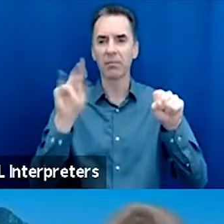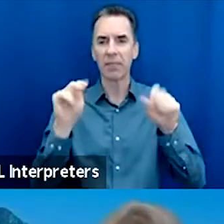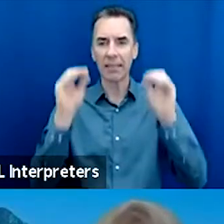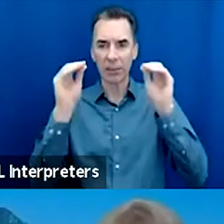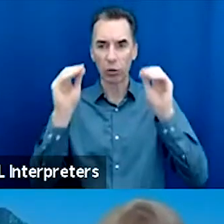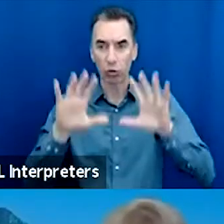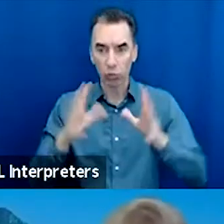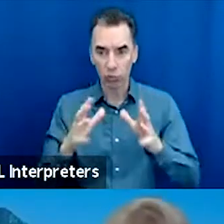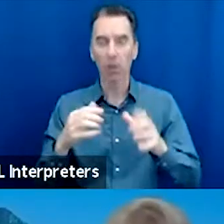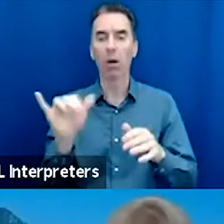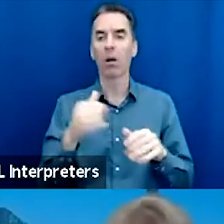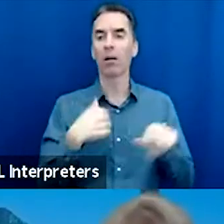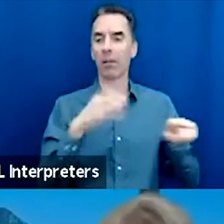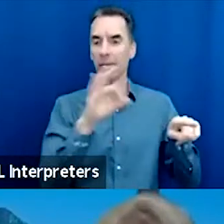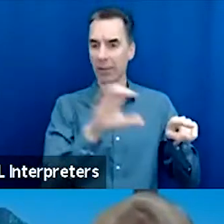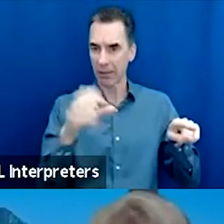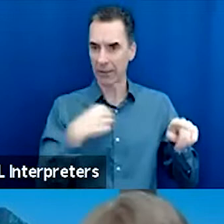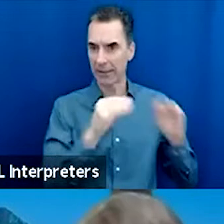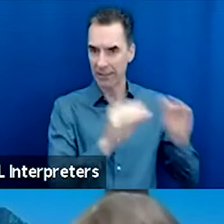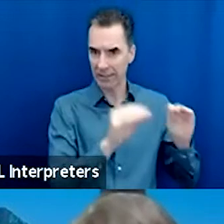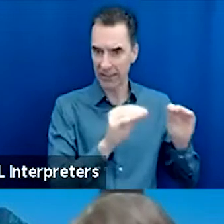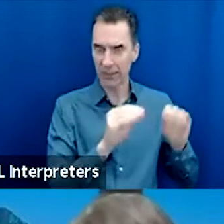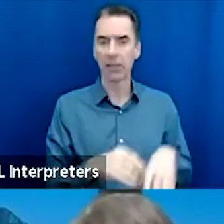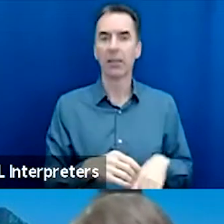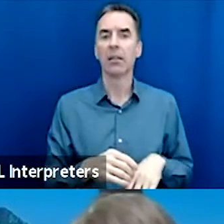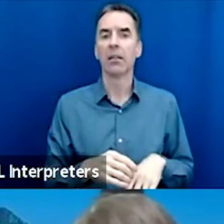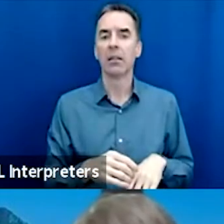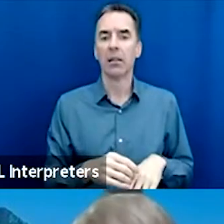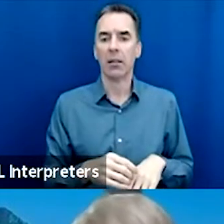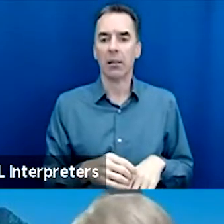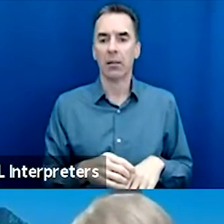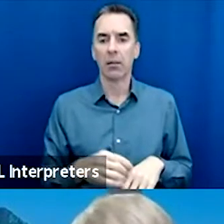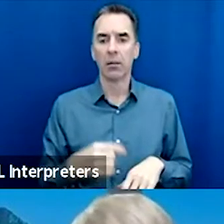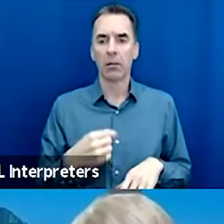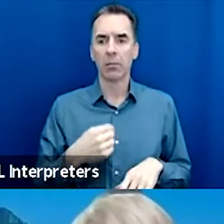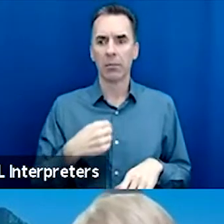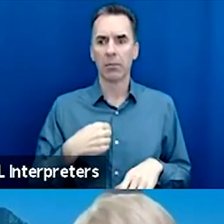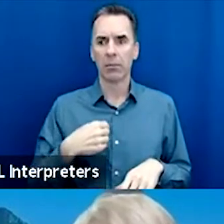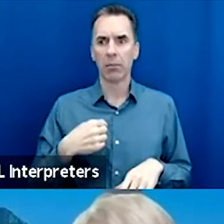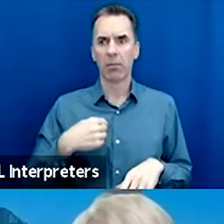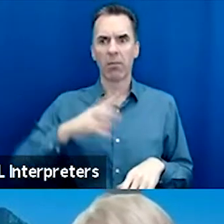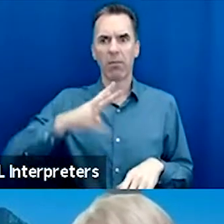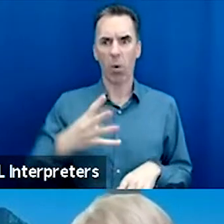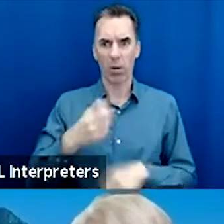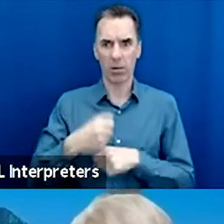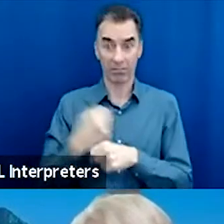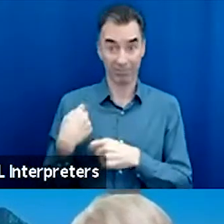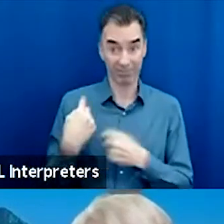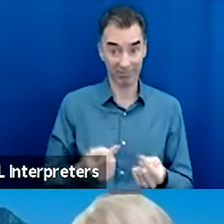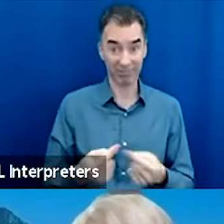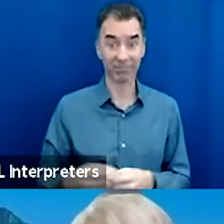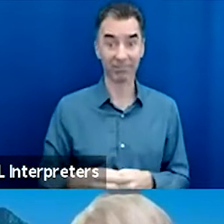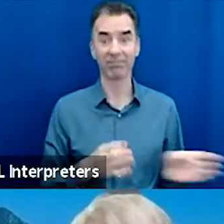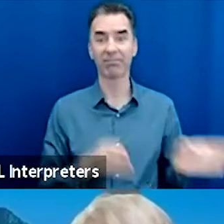FCC. And I've been in the first of those roles for, this is going on my 4th year. Okay, let